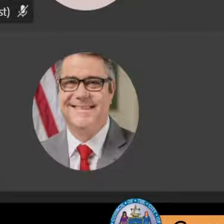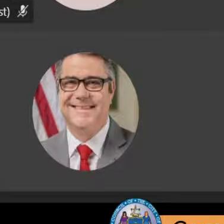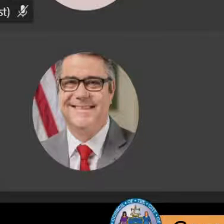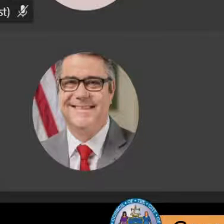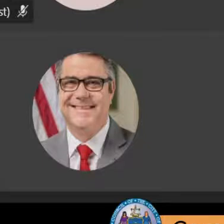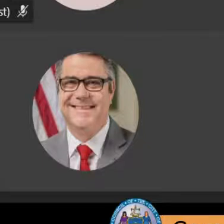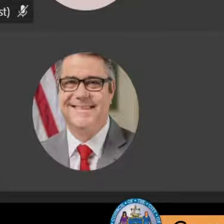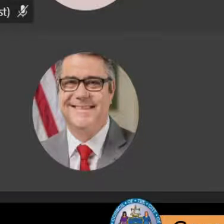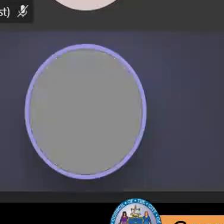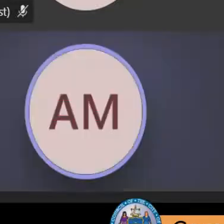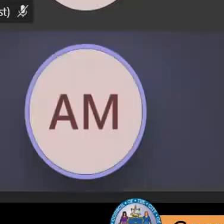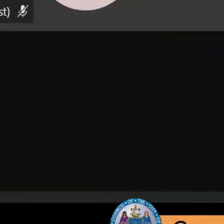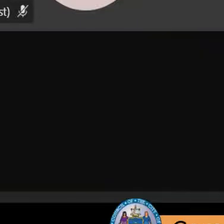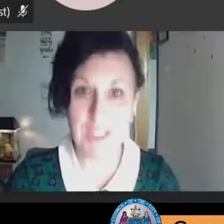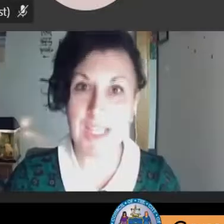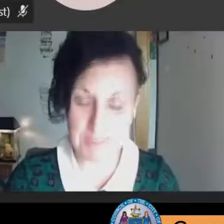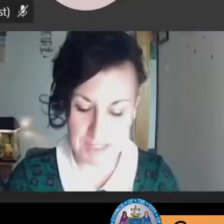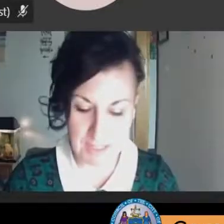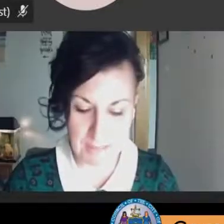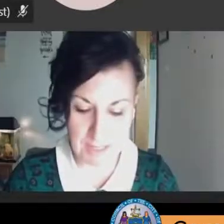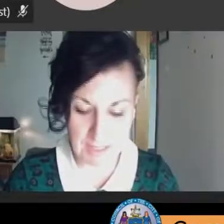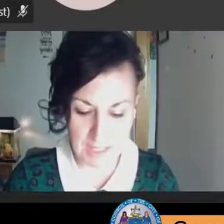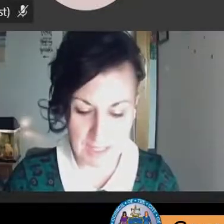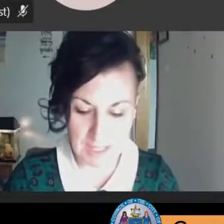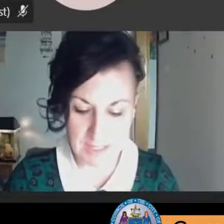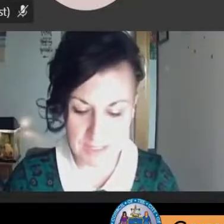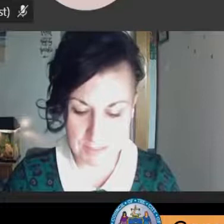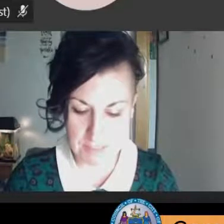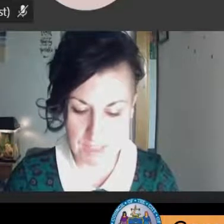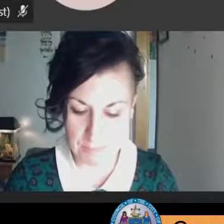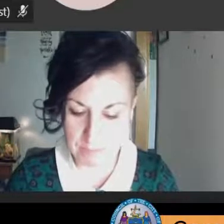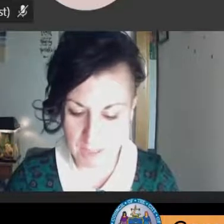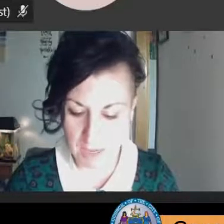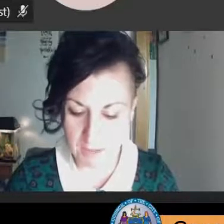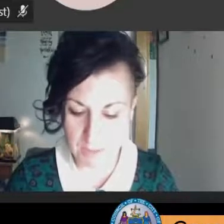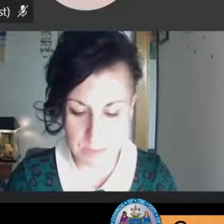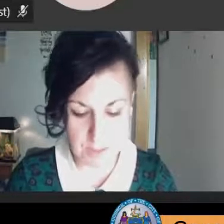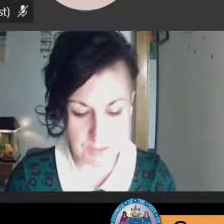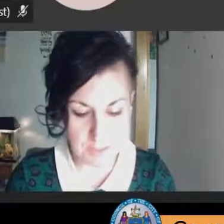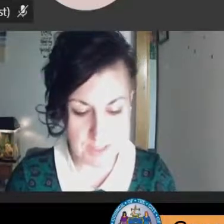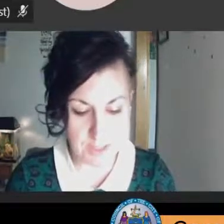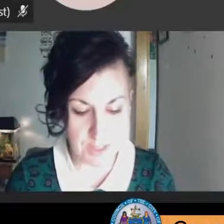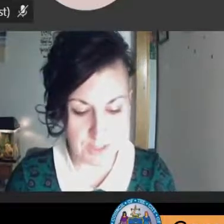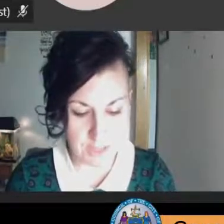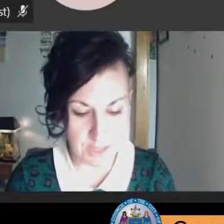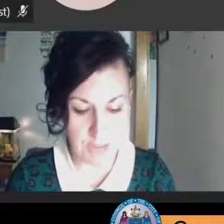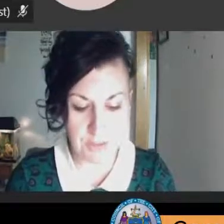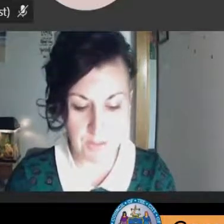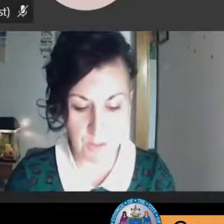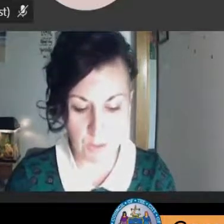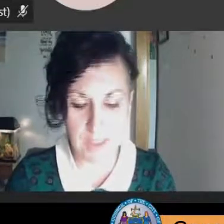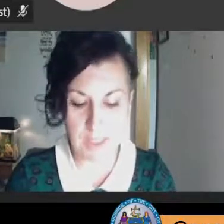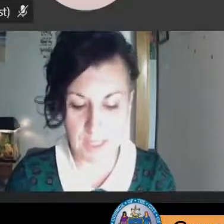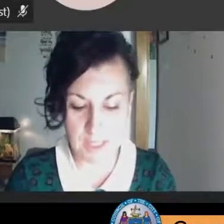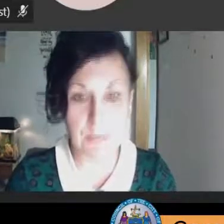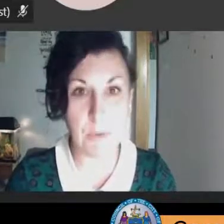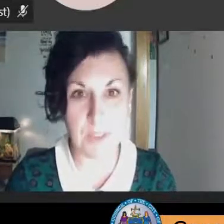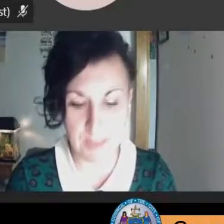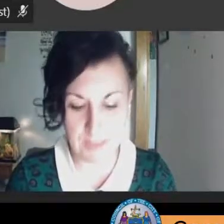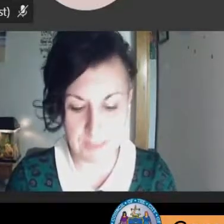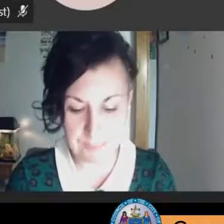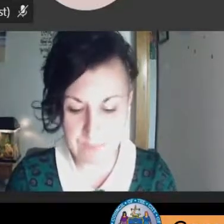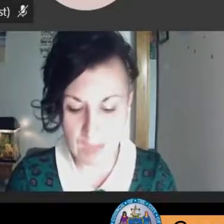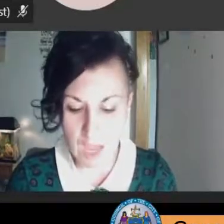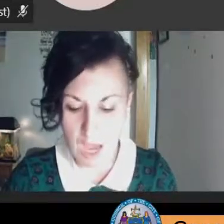Millar. Good evening. I would like to begin by thanking this Committee on Public Health and Human Services and our City Council for holding today's